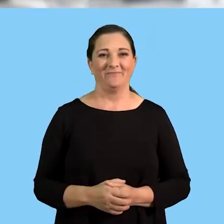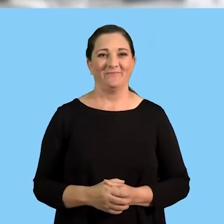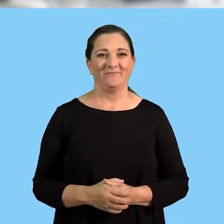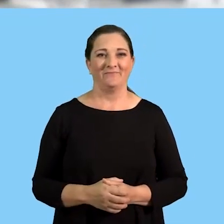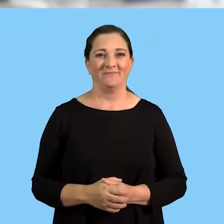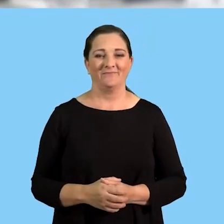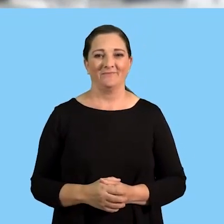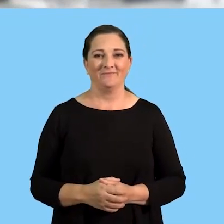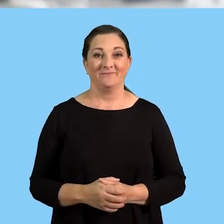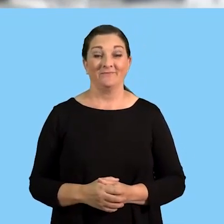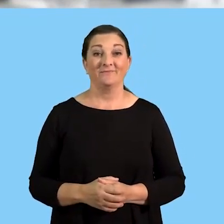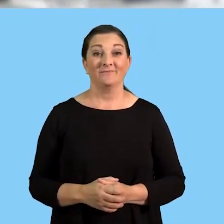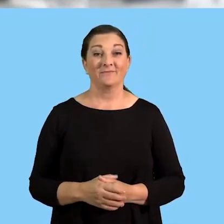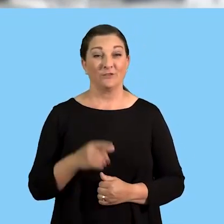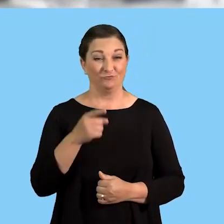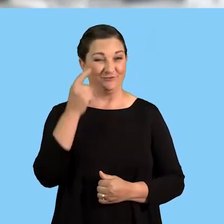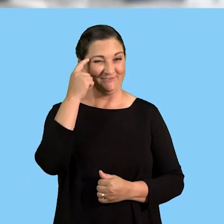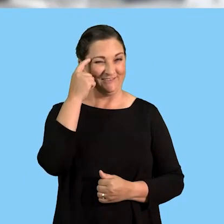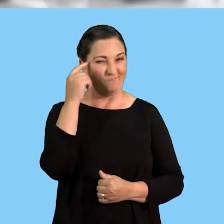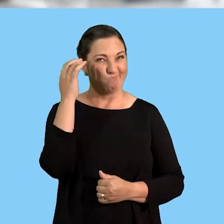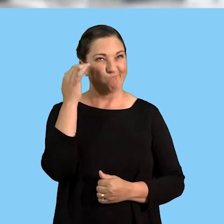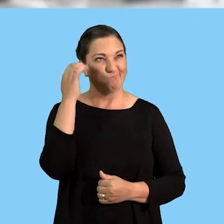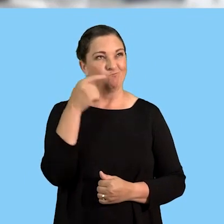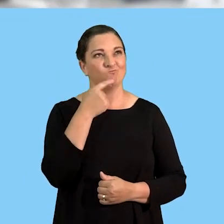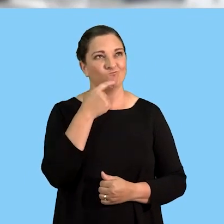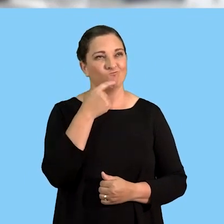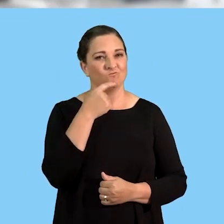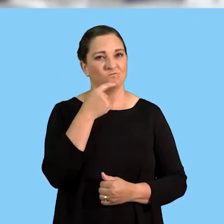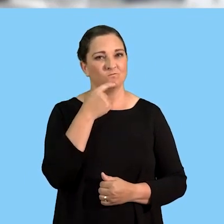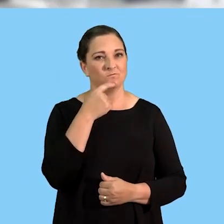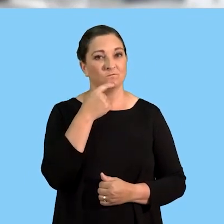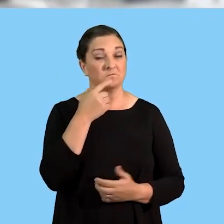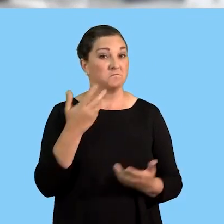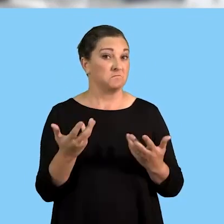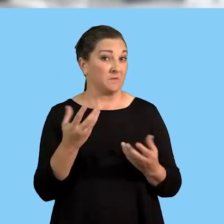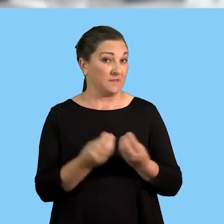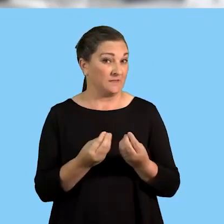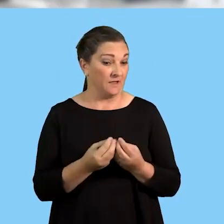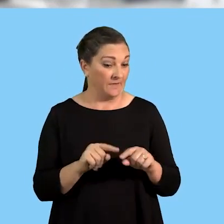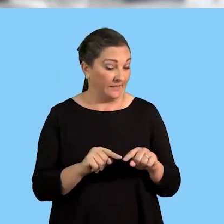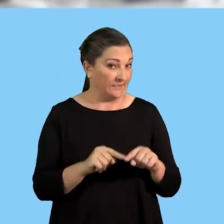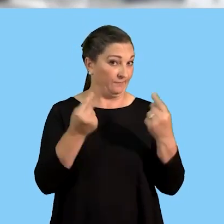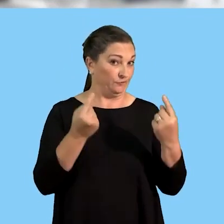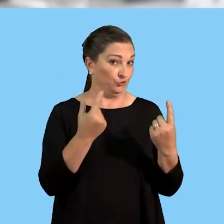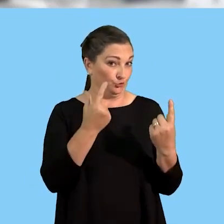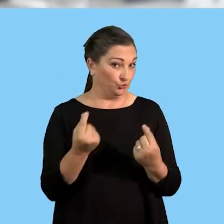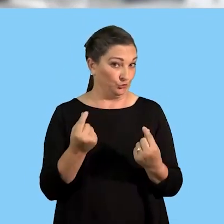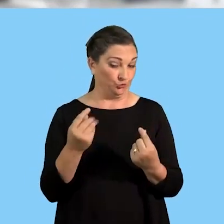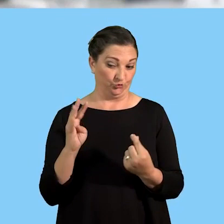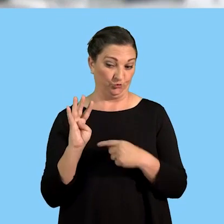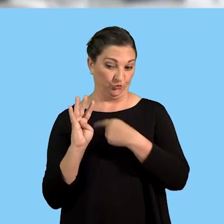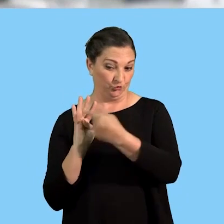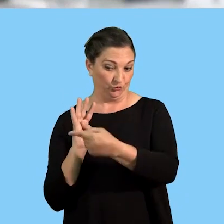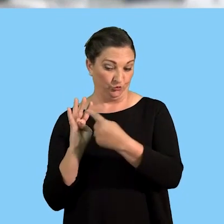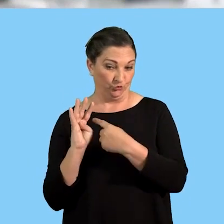to attend the interview. Now, I want you to think about what is it that you can do differently that is a role of